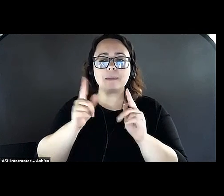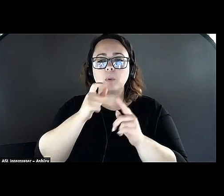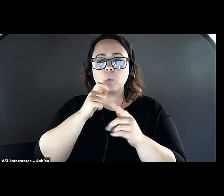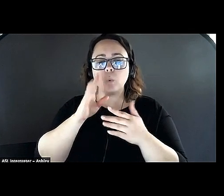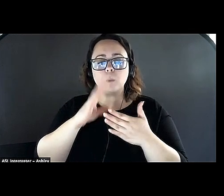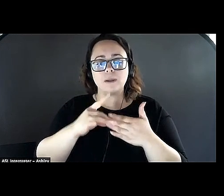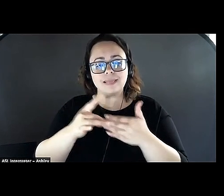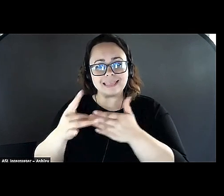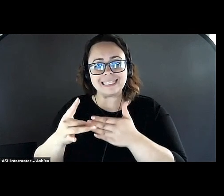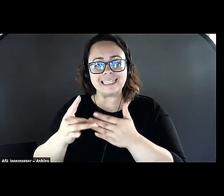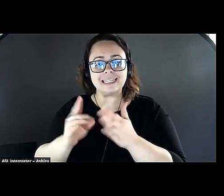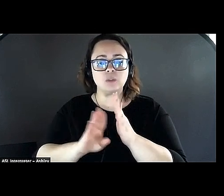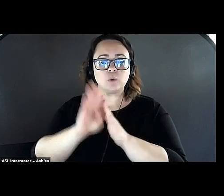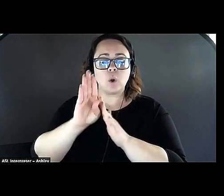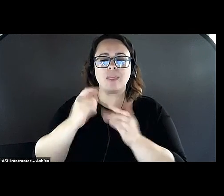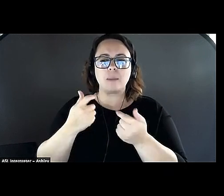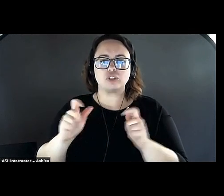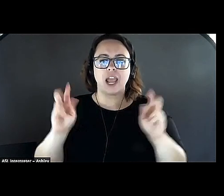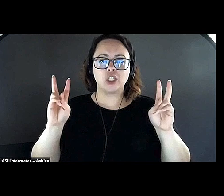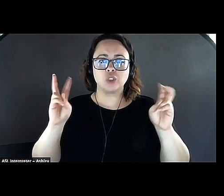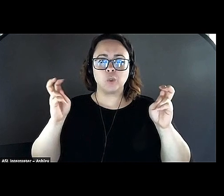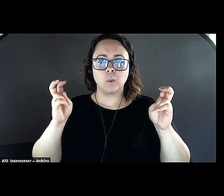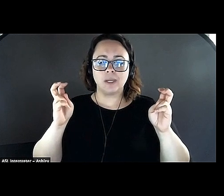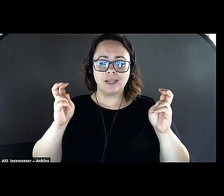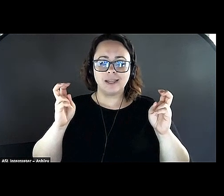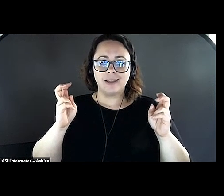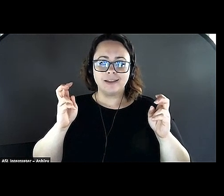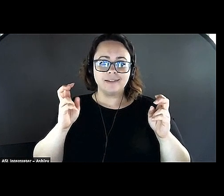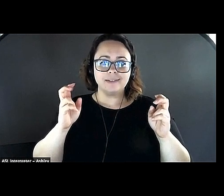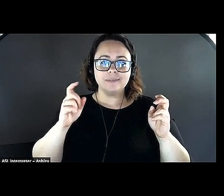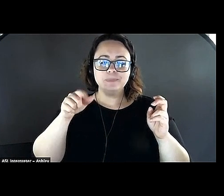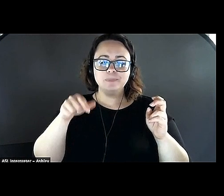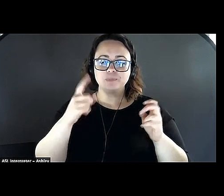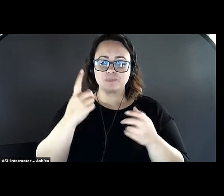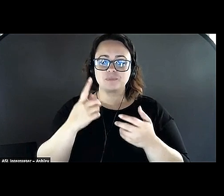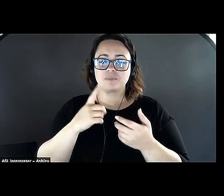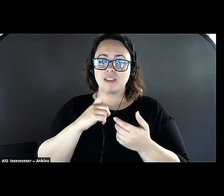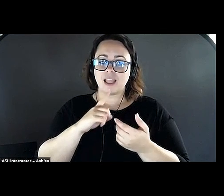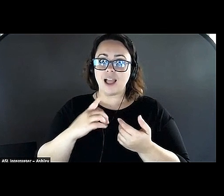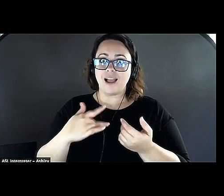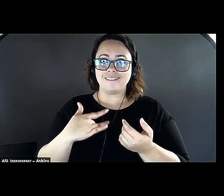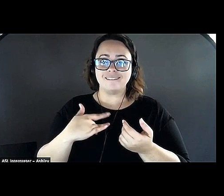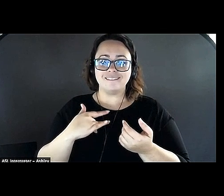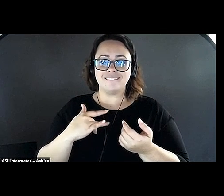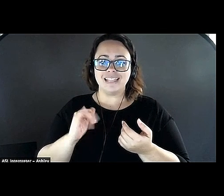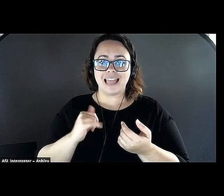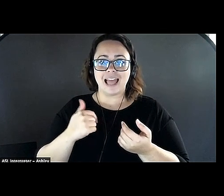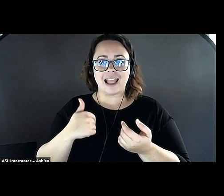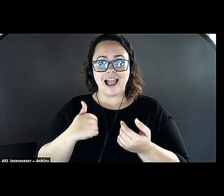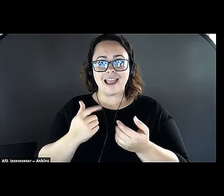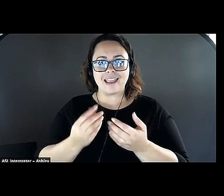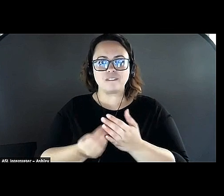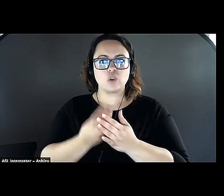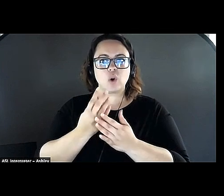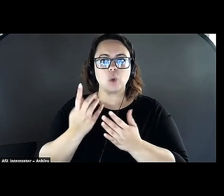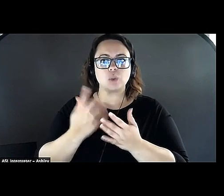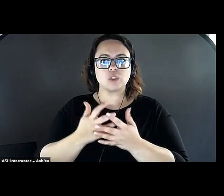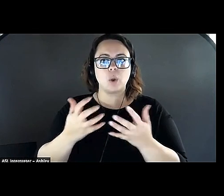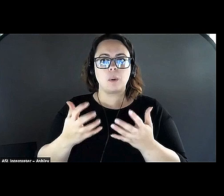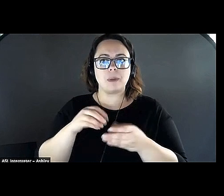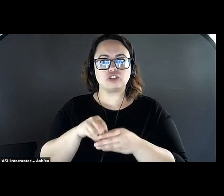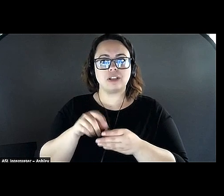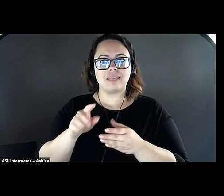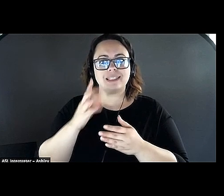I'm trying to coin this phrase to give you guys a new title. I really do feel that I have grown so much in this experience,